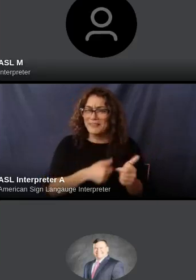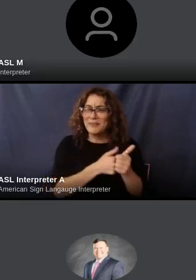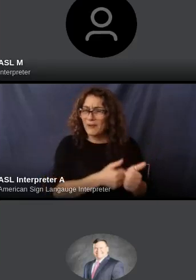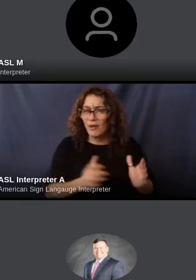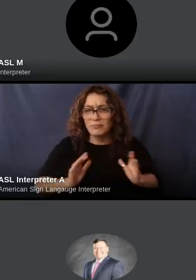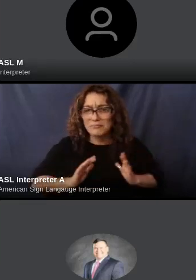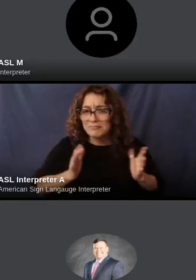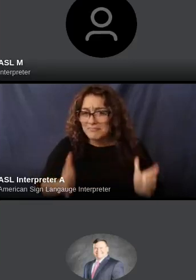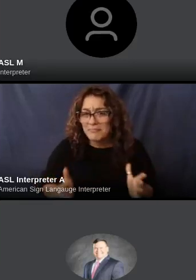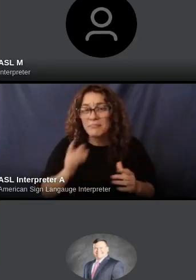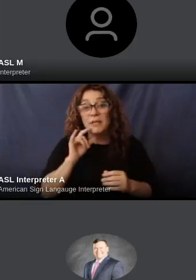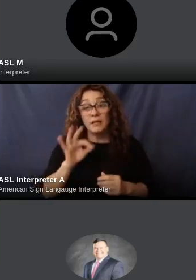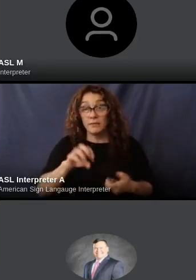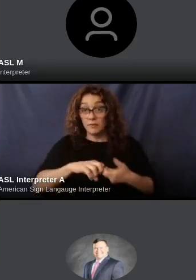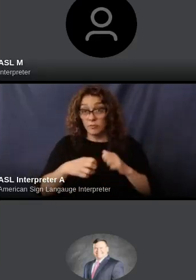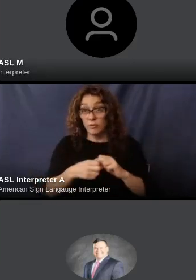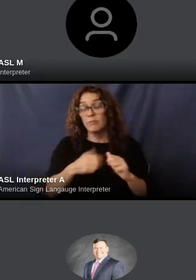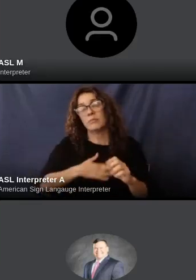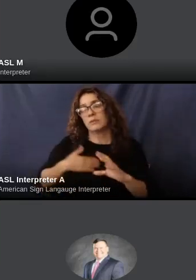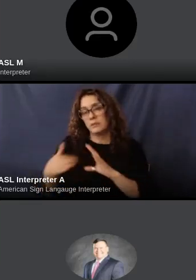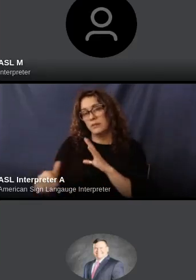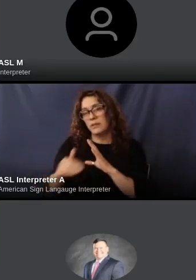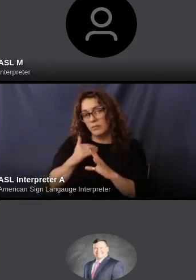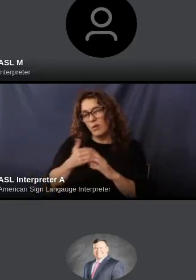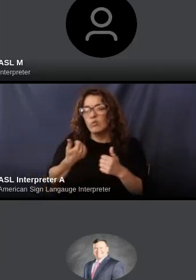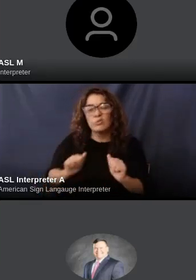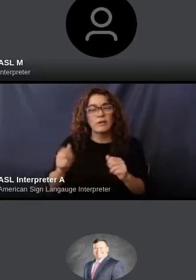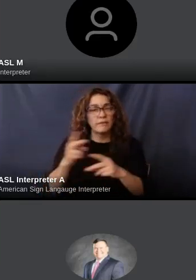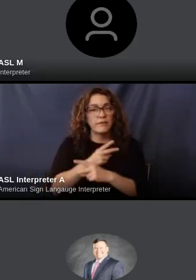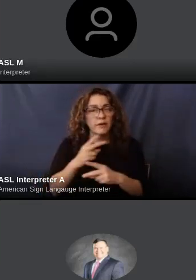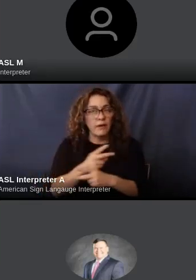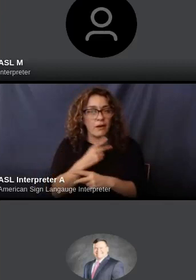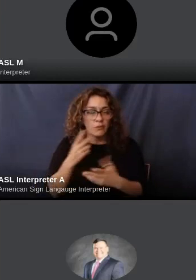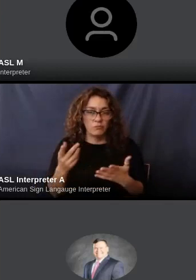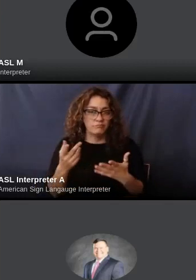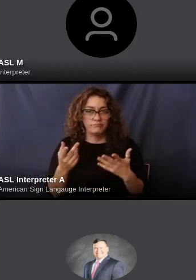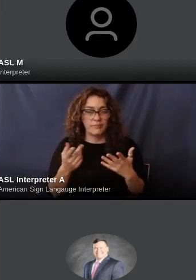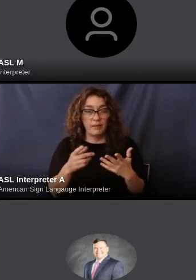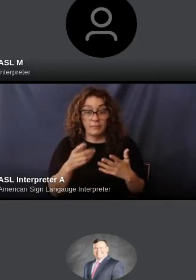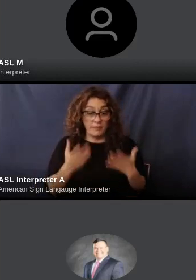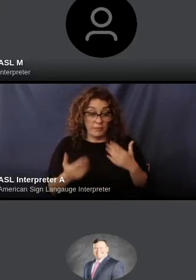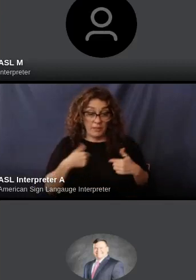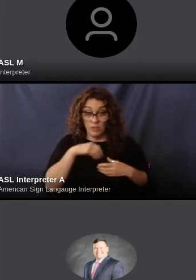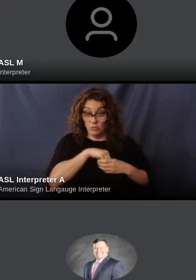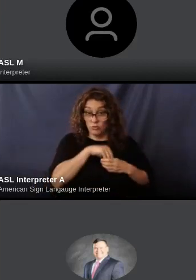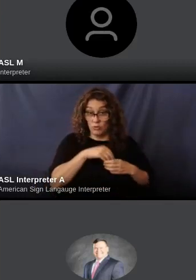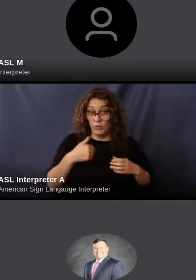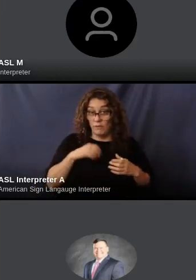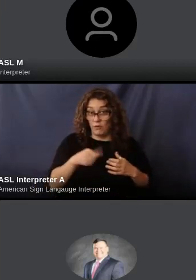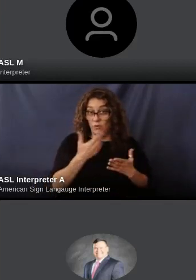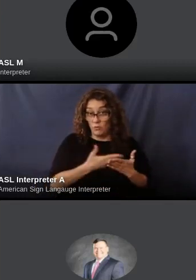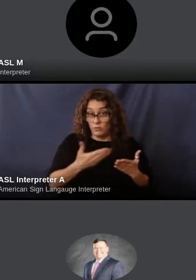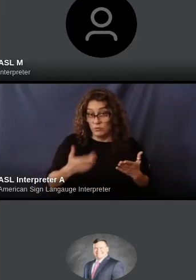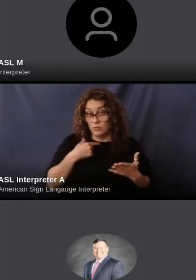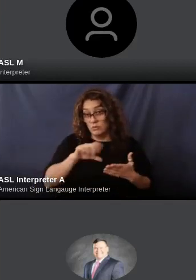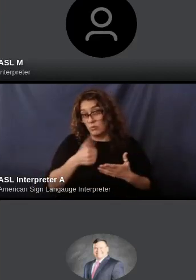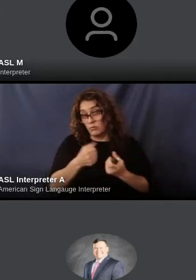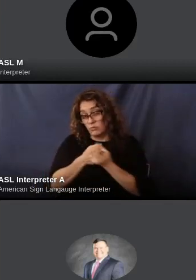free to shoot me an email, and we can figure out internally if there are other supports to aid in that process.